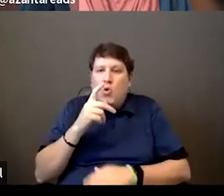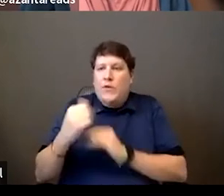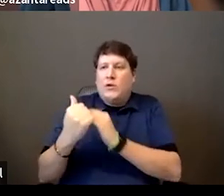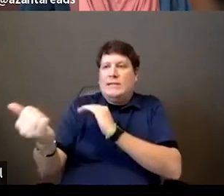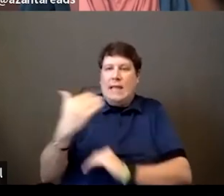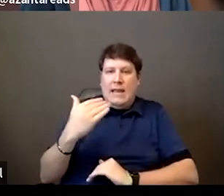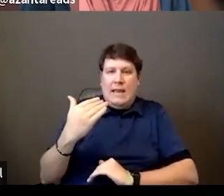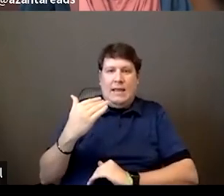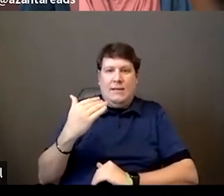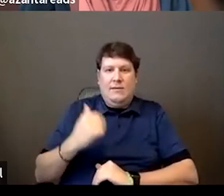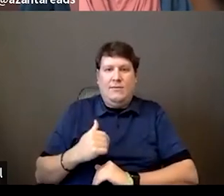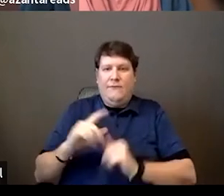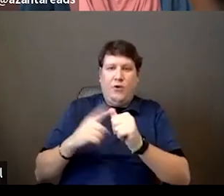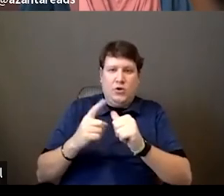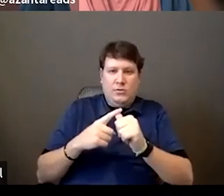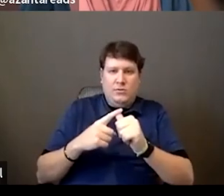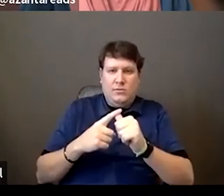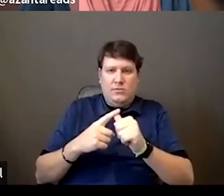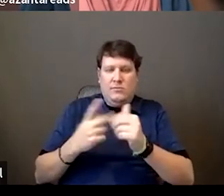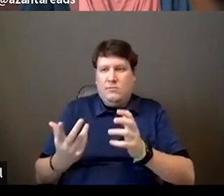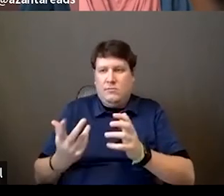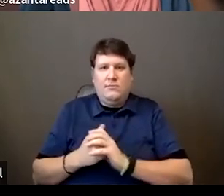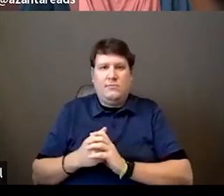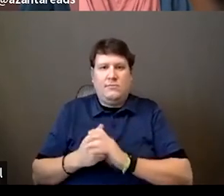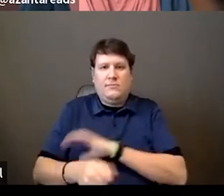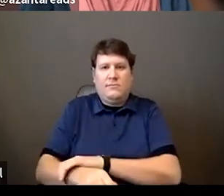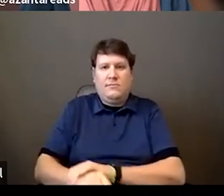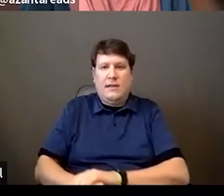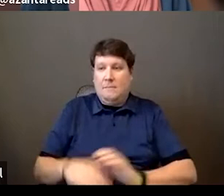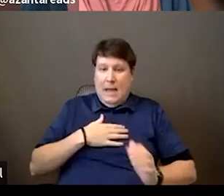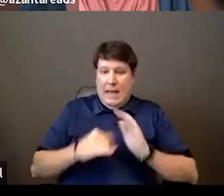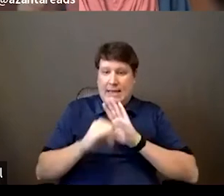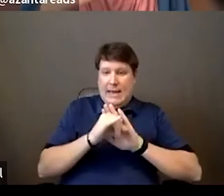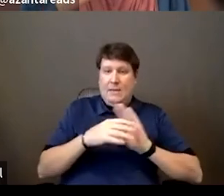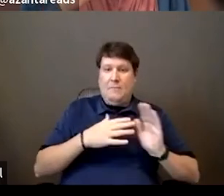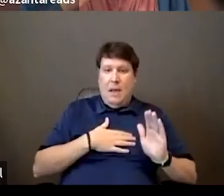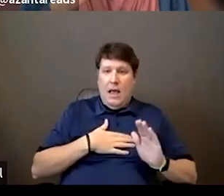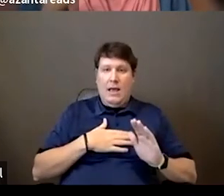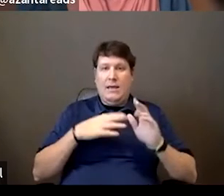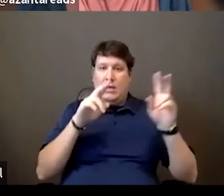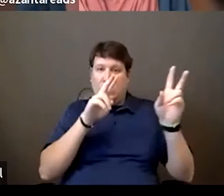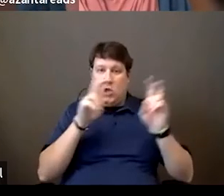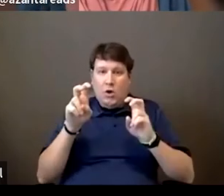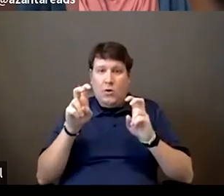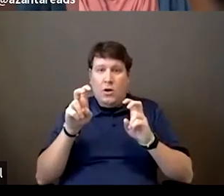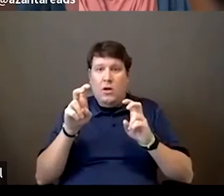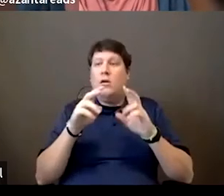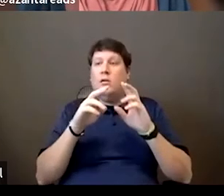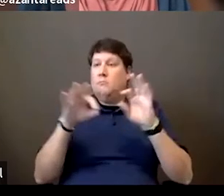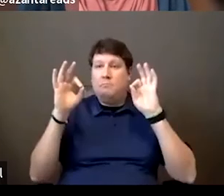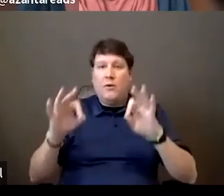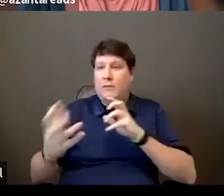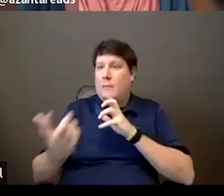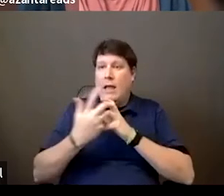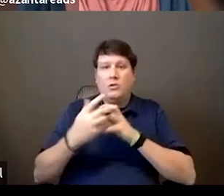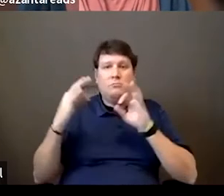out to book talkers of those identity. If you're doing something just like a massive publicity campaign where you're just sending out books, like you should be